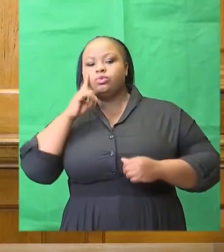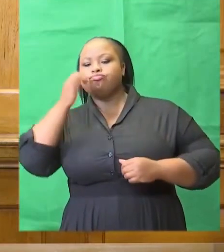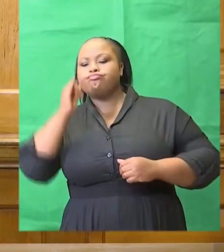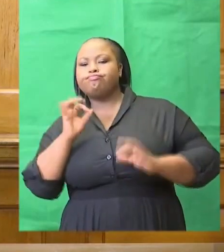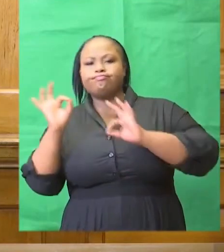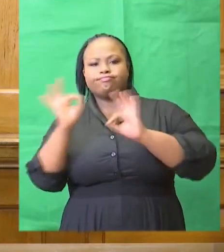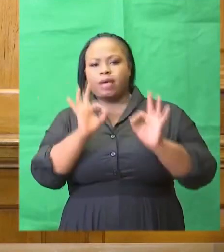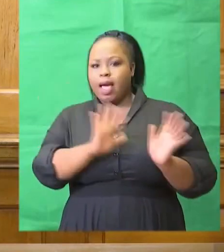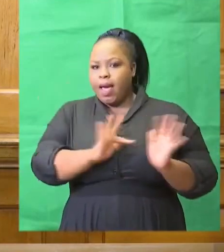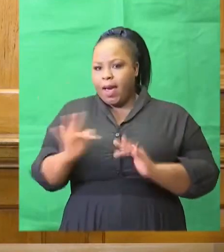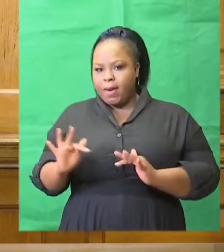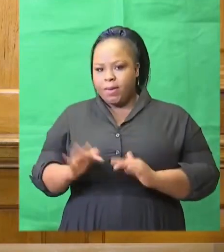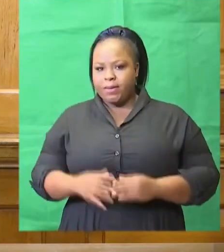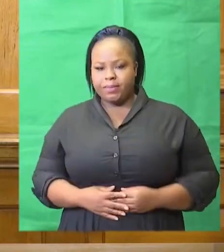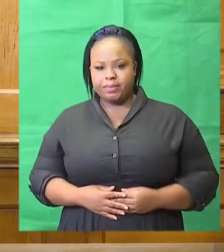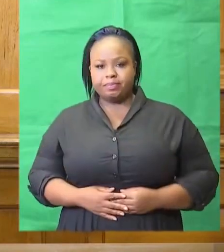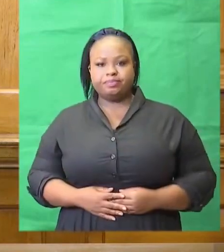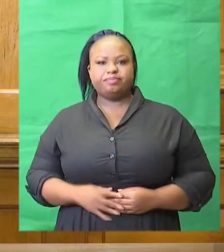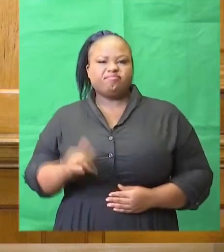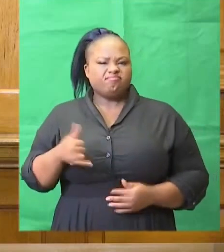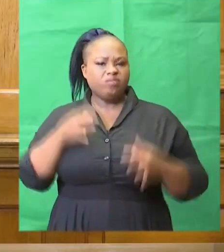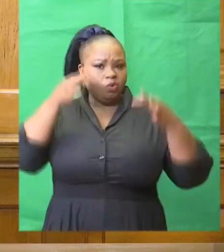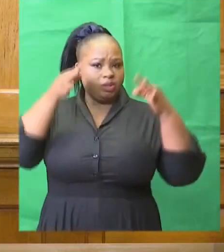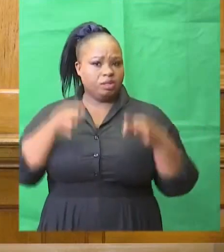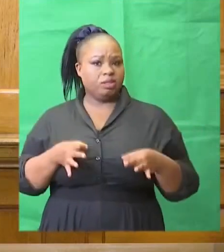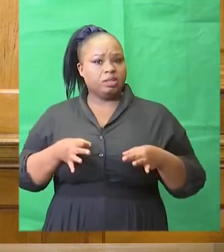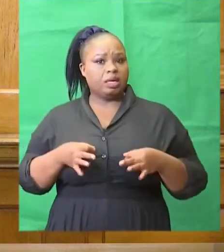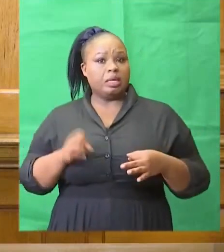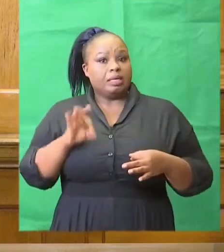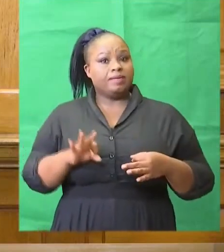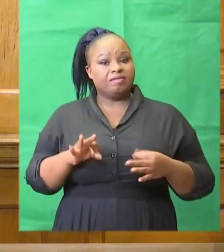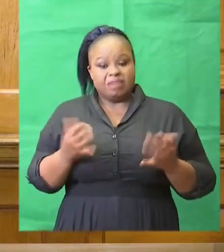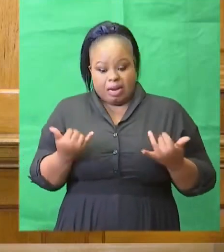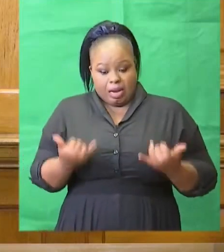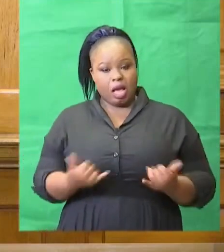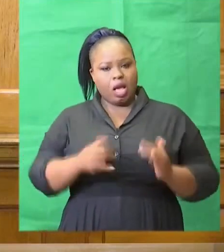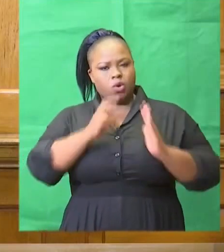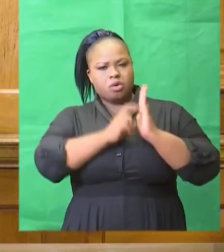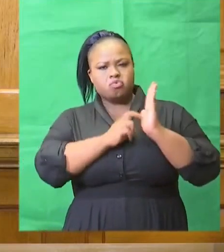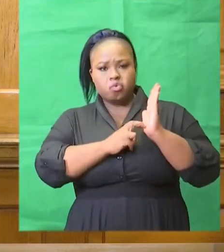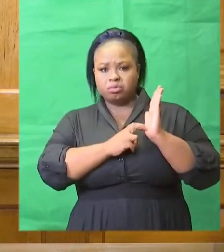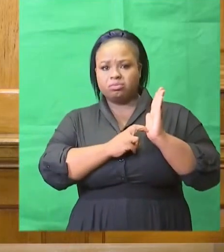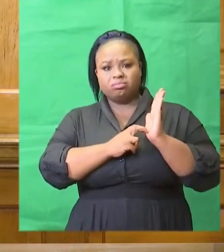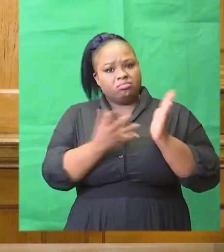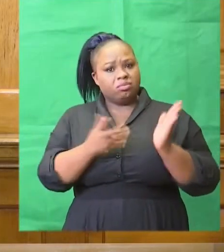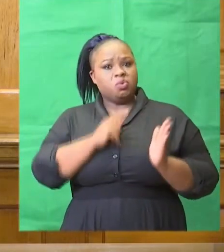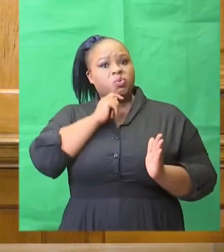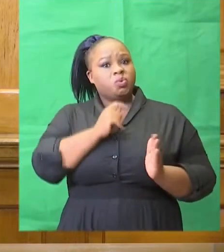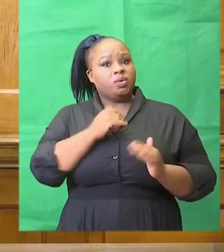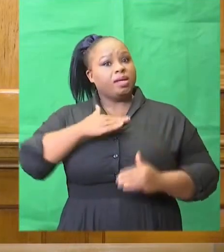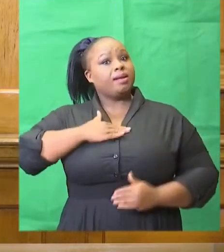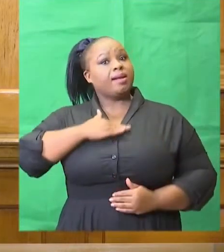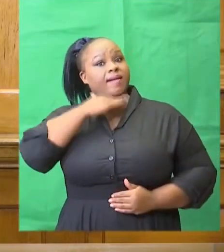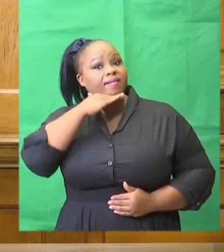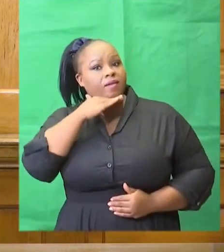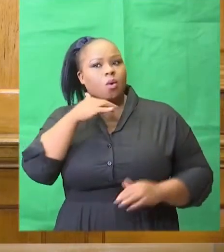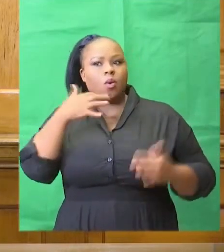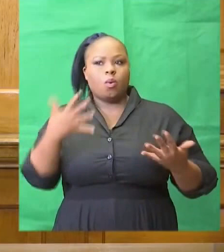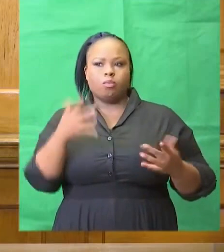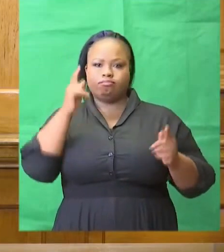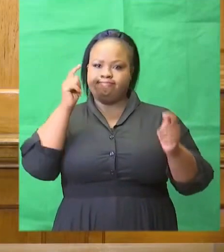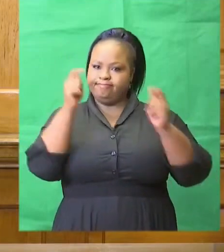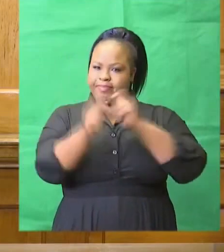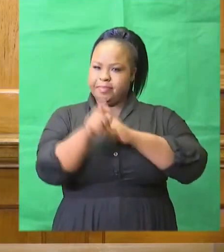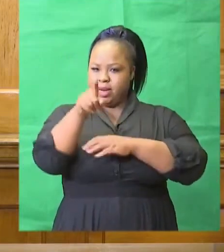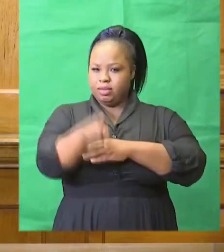will then need to determine whether the existing measures are adequate or whether changes need to